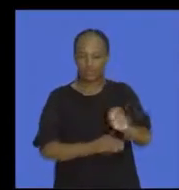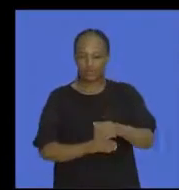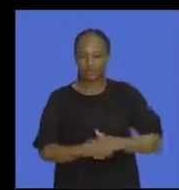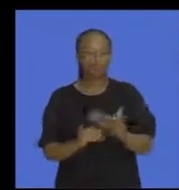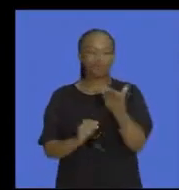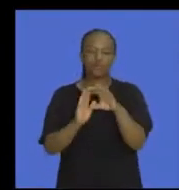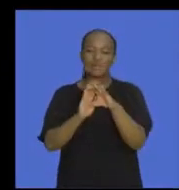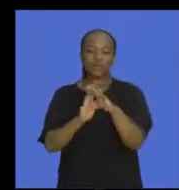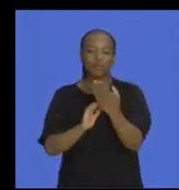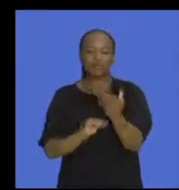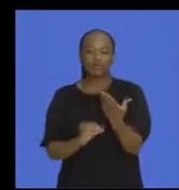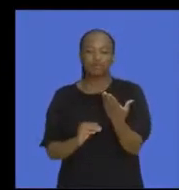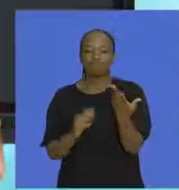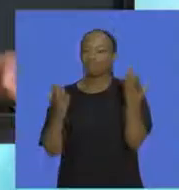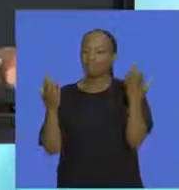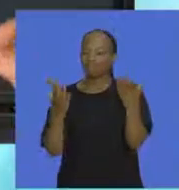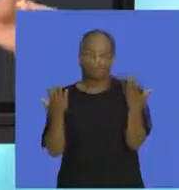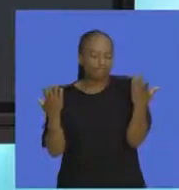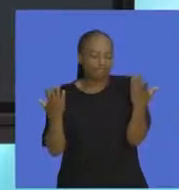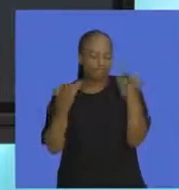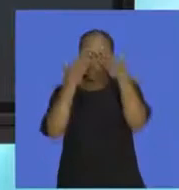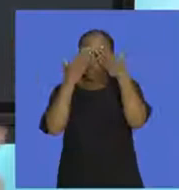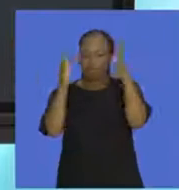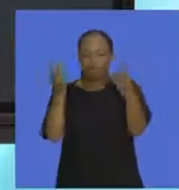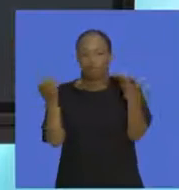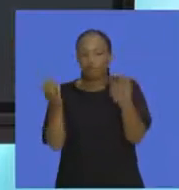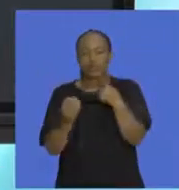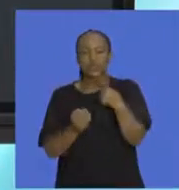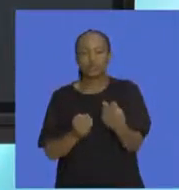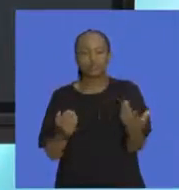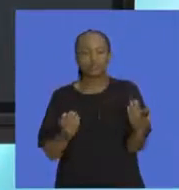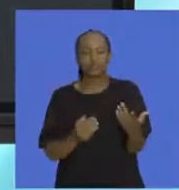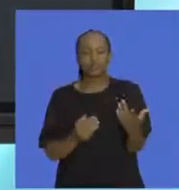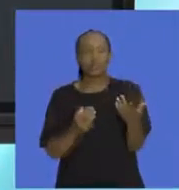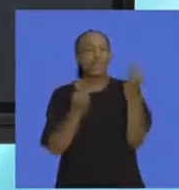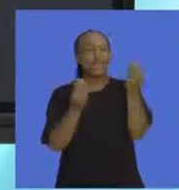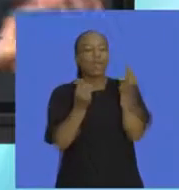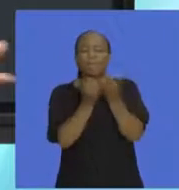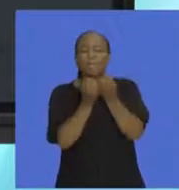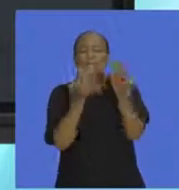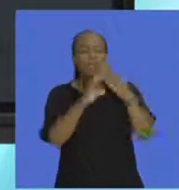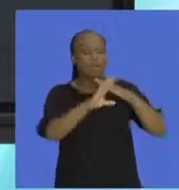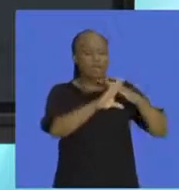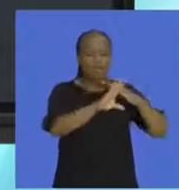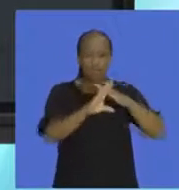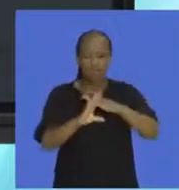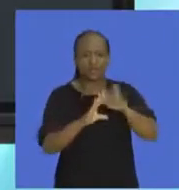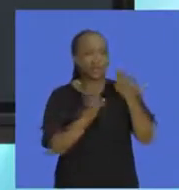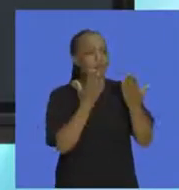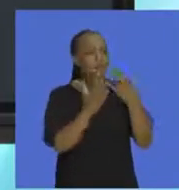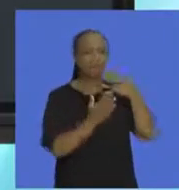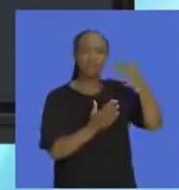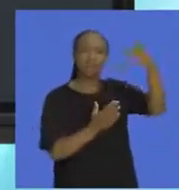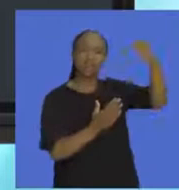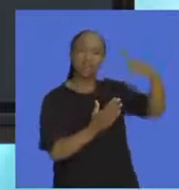parallel. Let's say, for argument's sake, okay, to generalize this, if we've got an n number of resistors that are connected